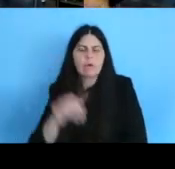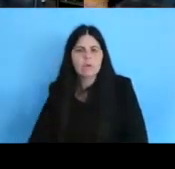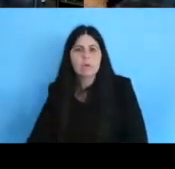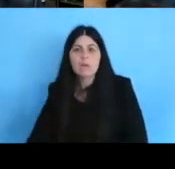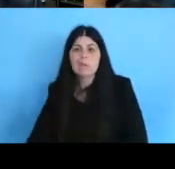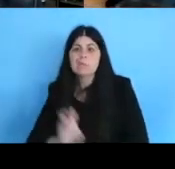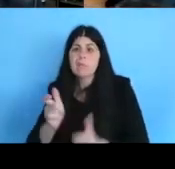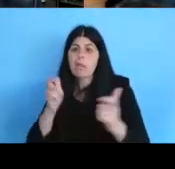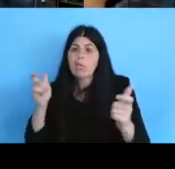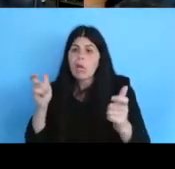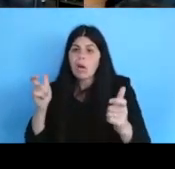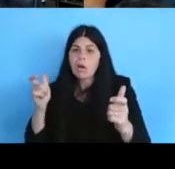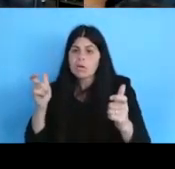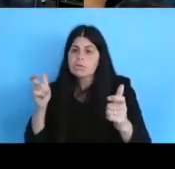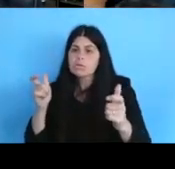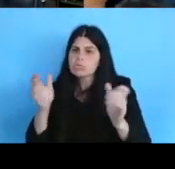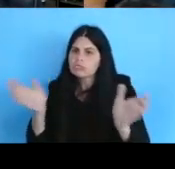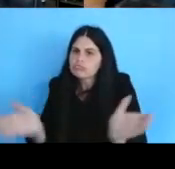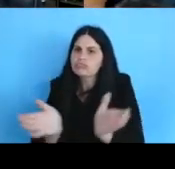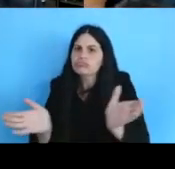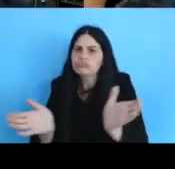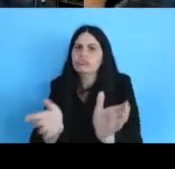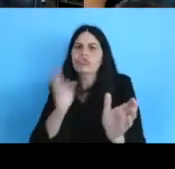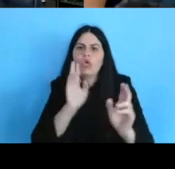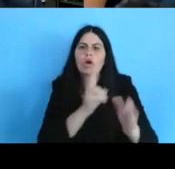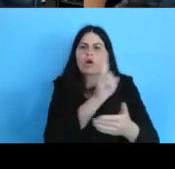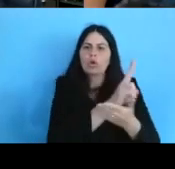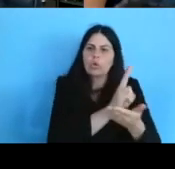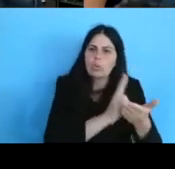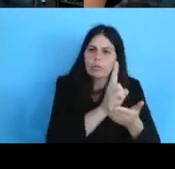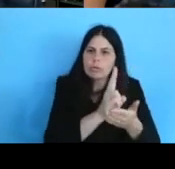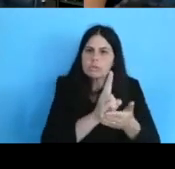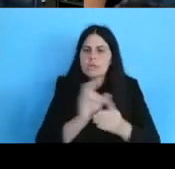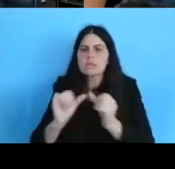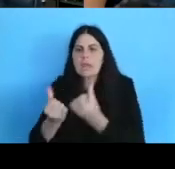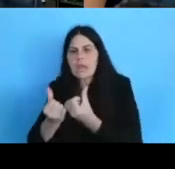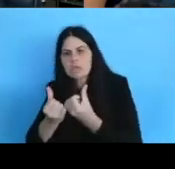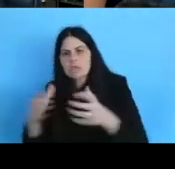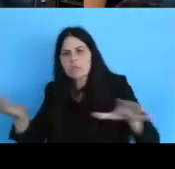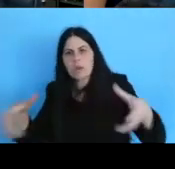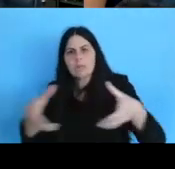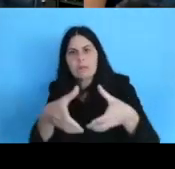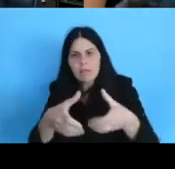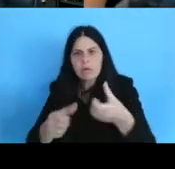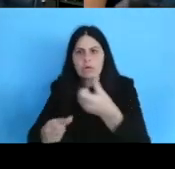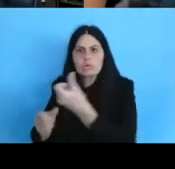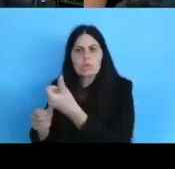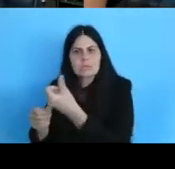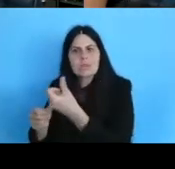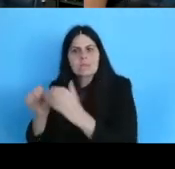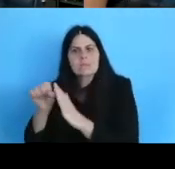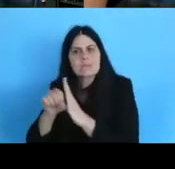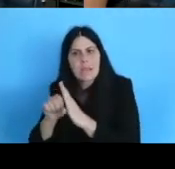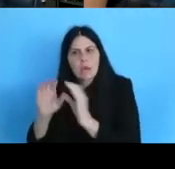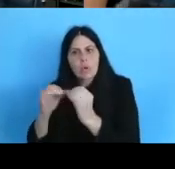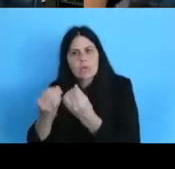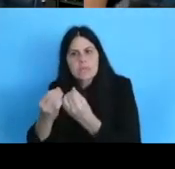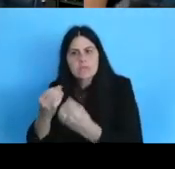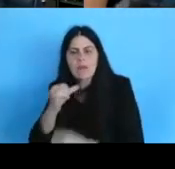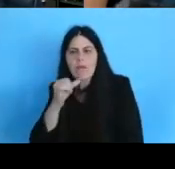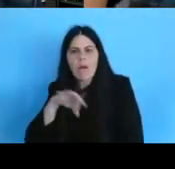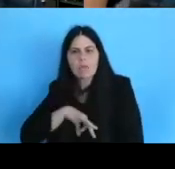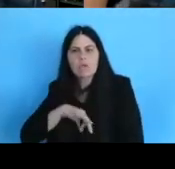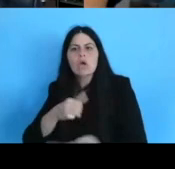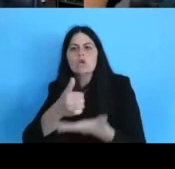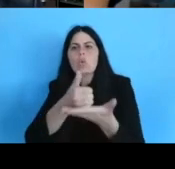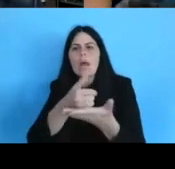few years for universities and agencies to come together to assist federal organizations, state organizations, and nonprofits to help train the